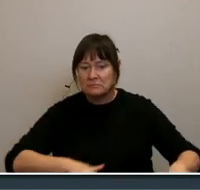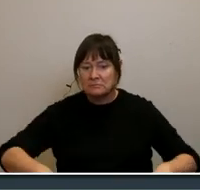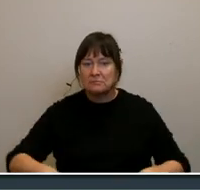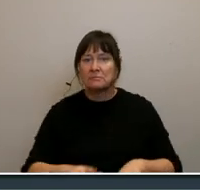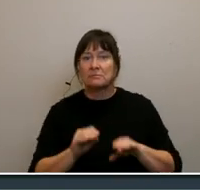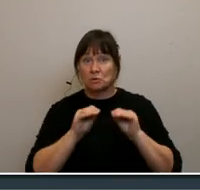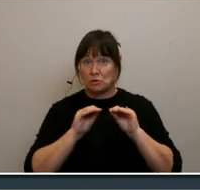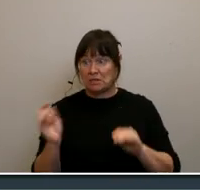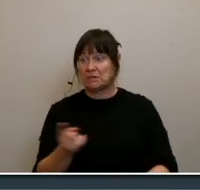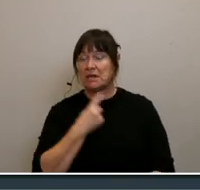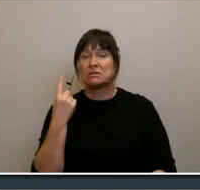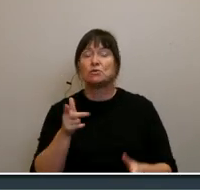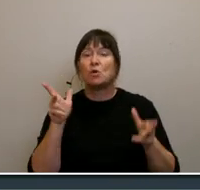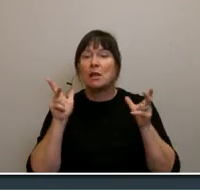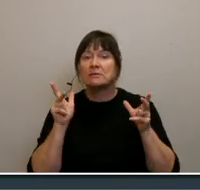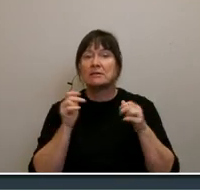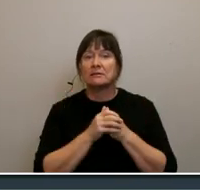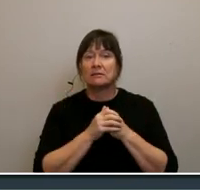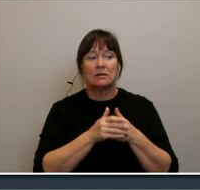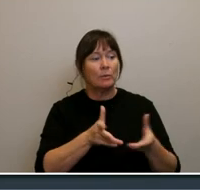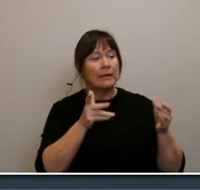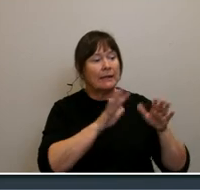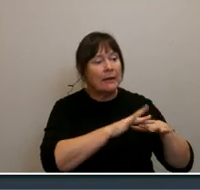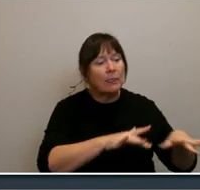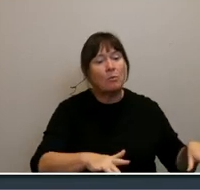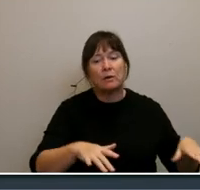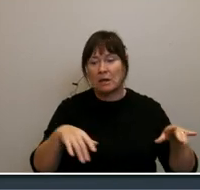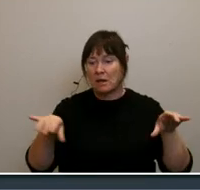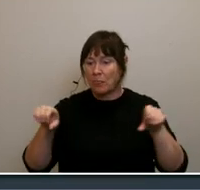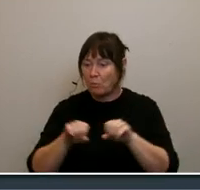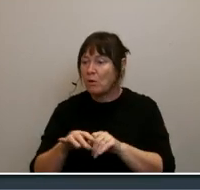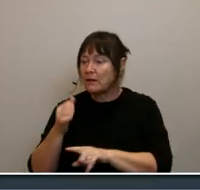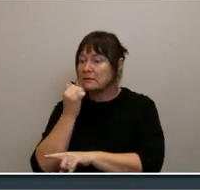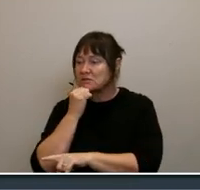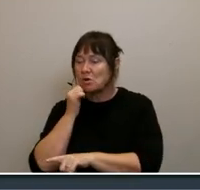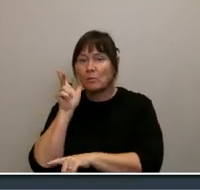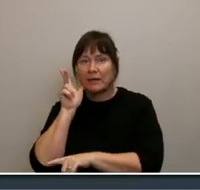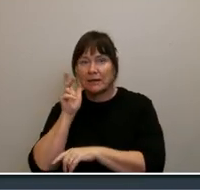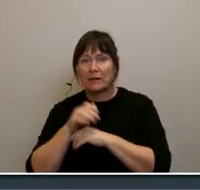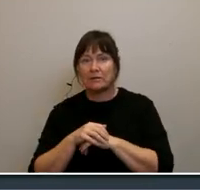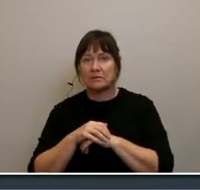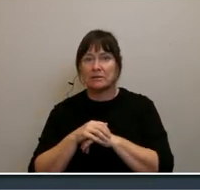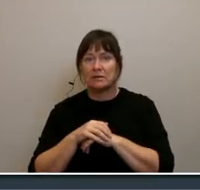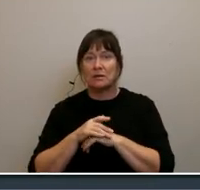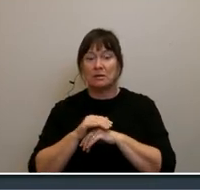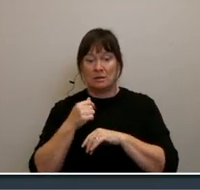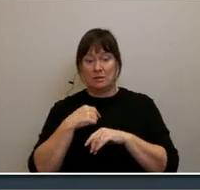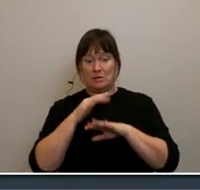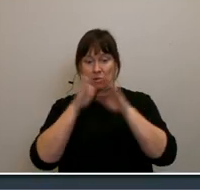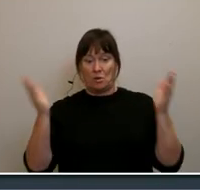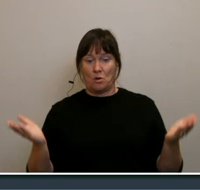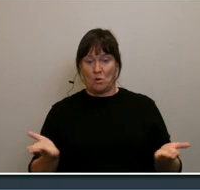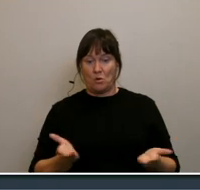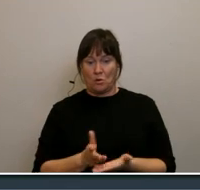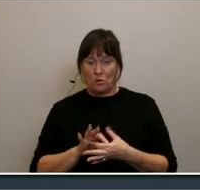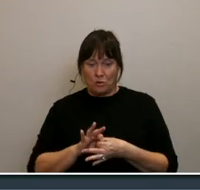to listen. We can hear it in water, in wood, and even in stone. We are earth of this earth, and we are bone